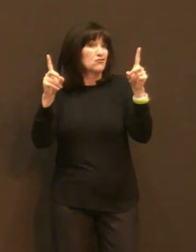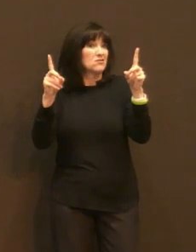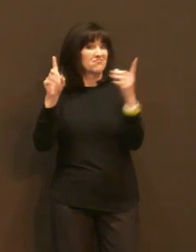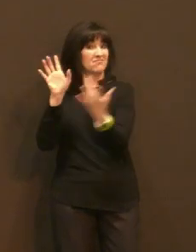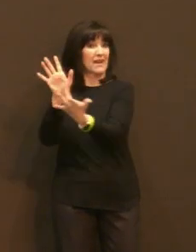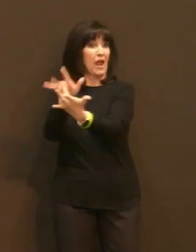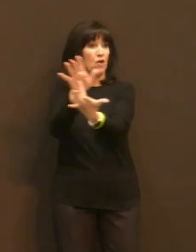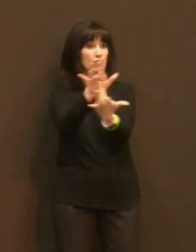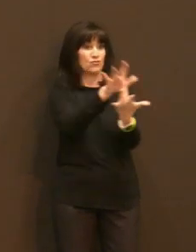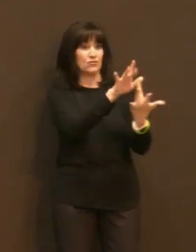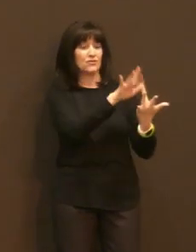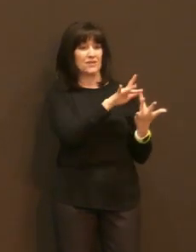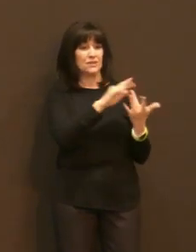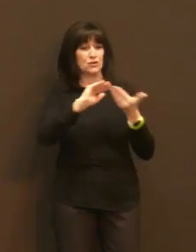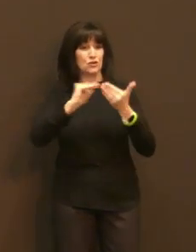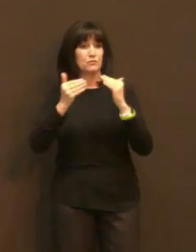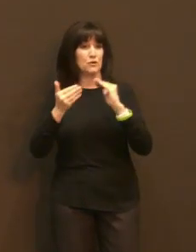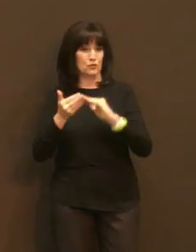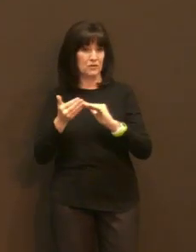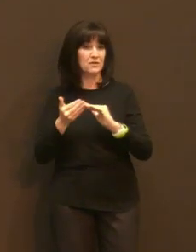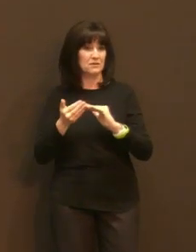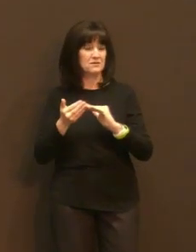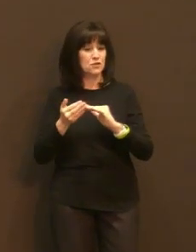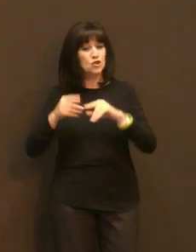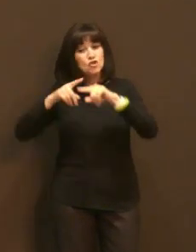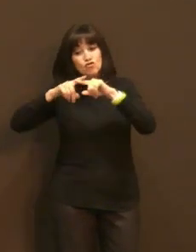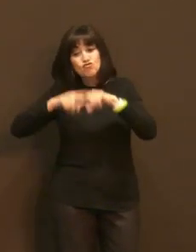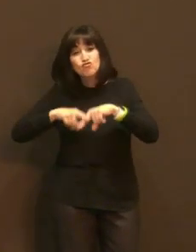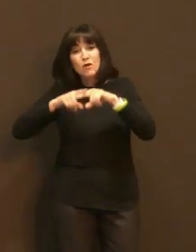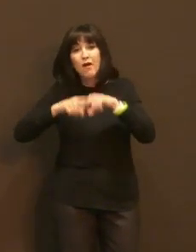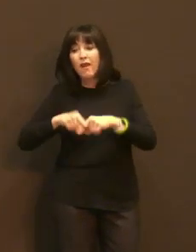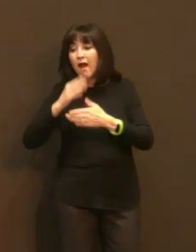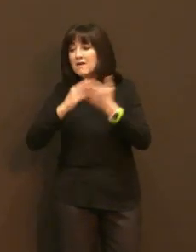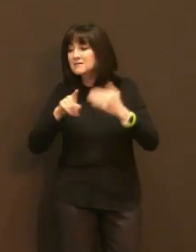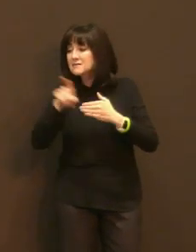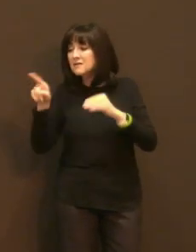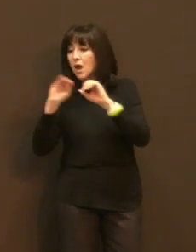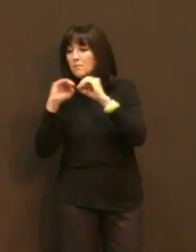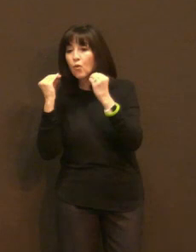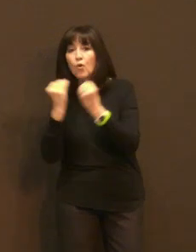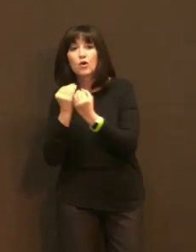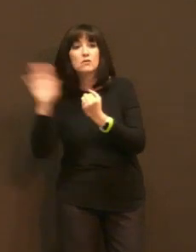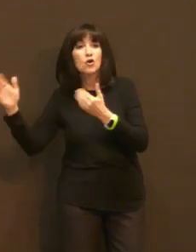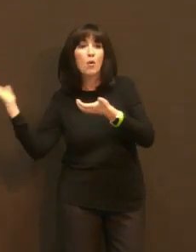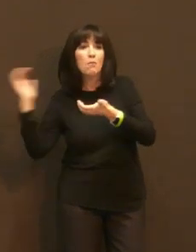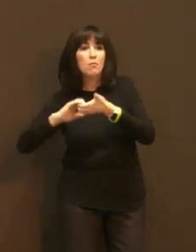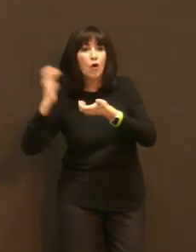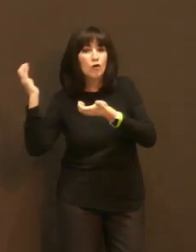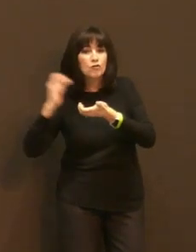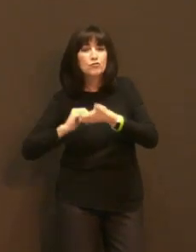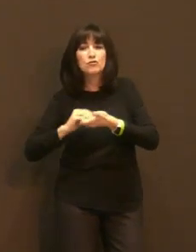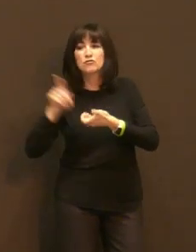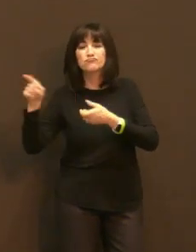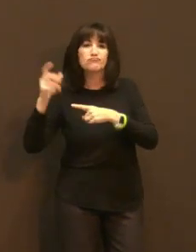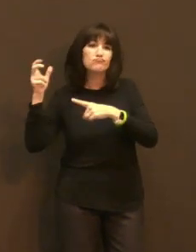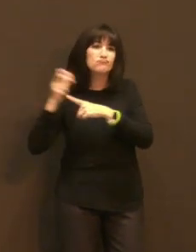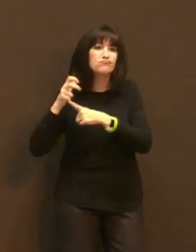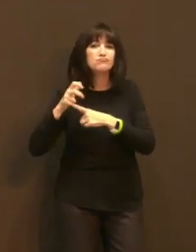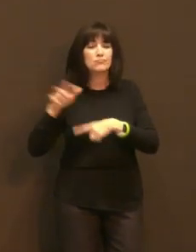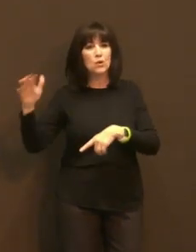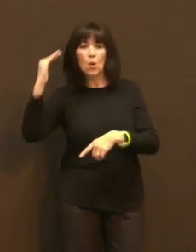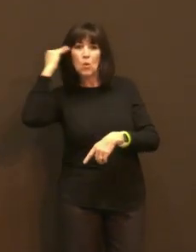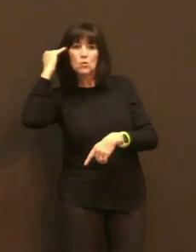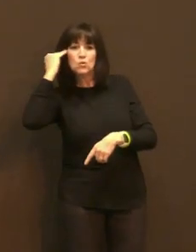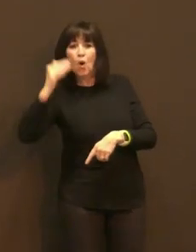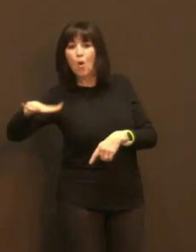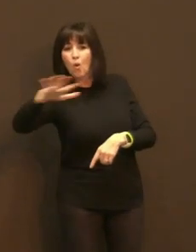to this. And that means relying on community champions or community partners who are really part